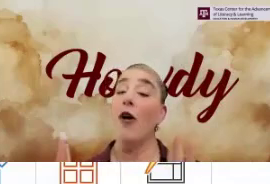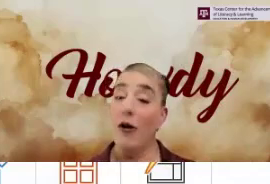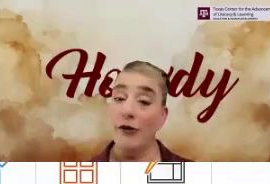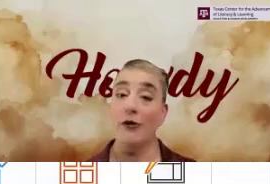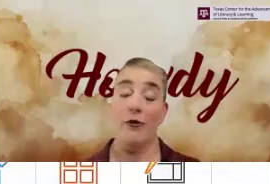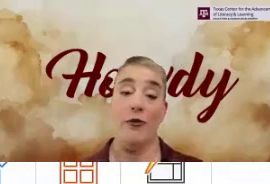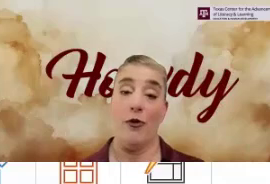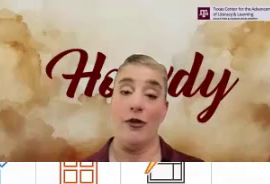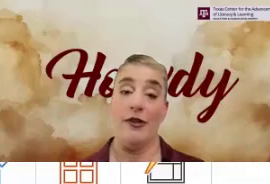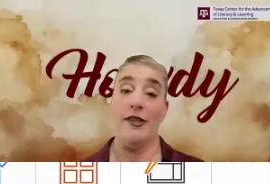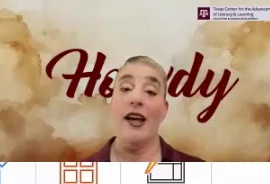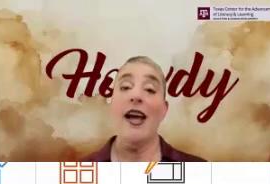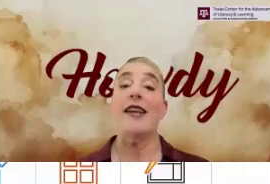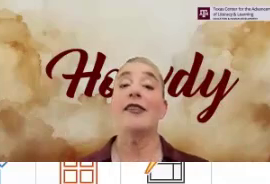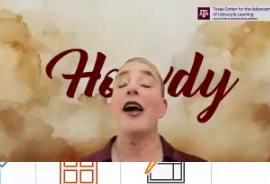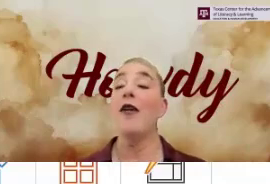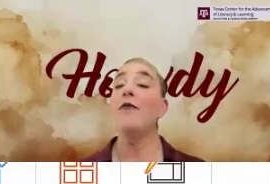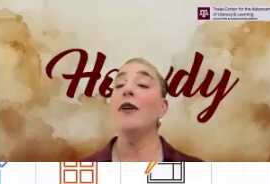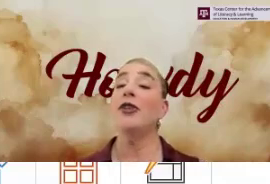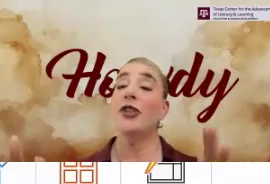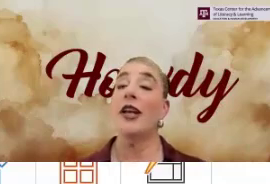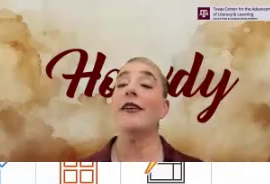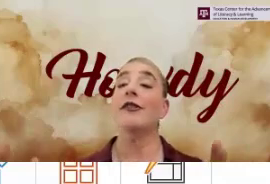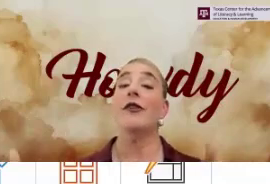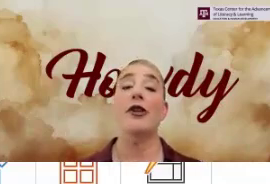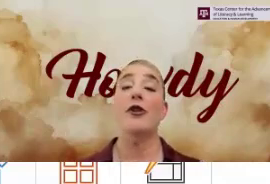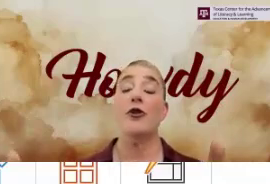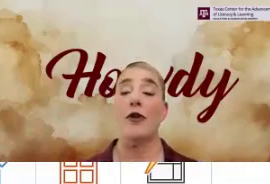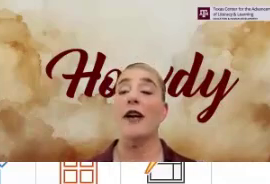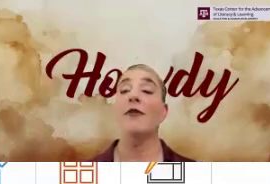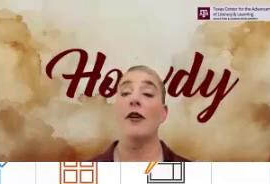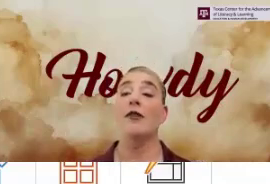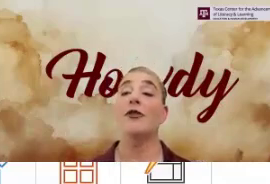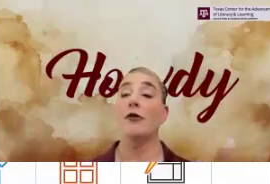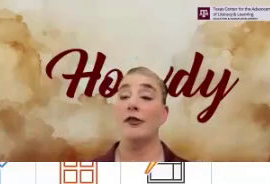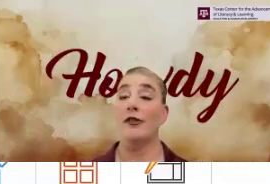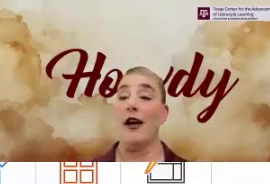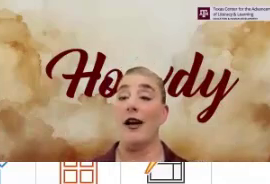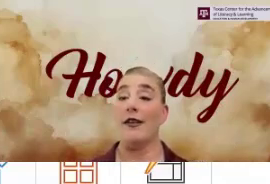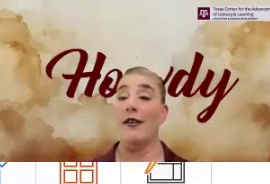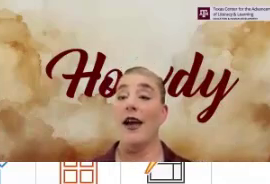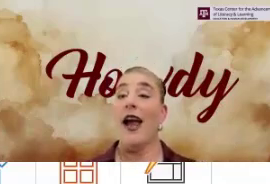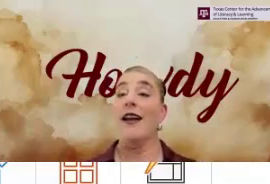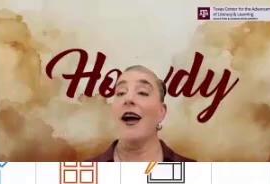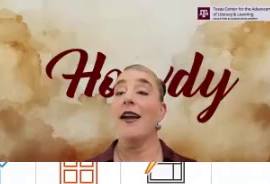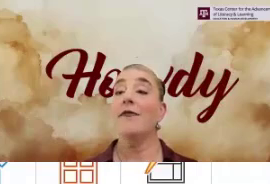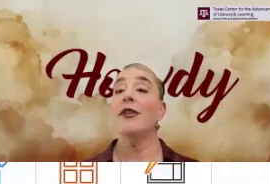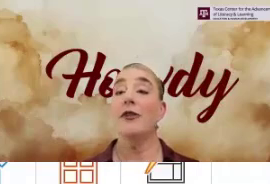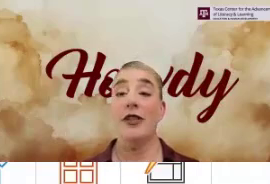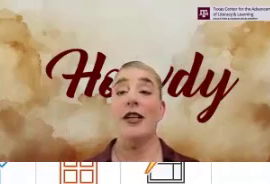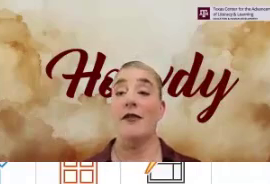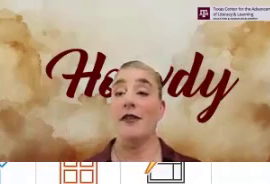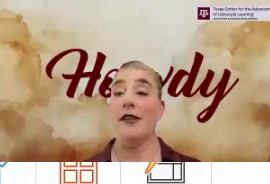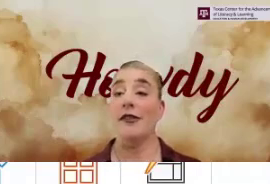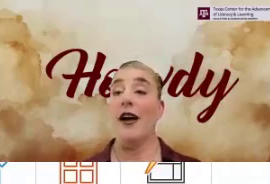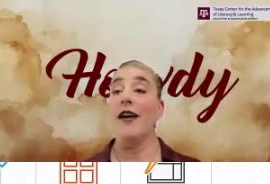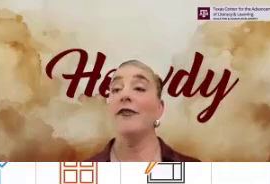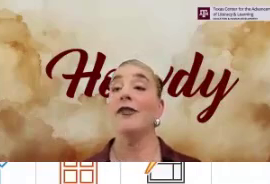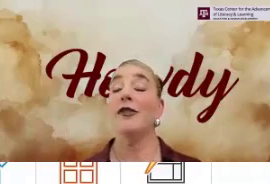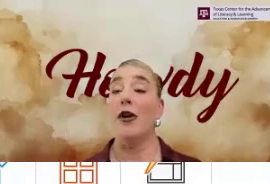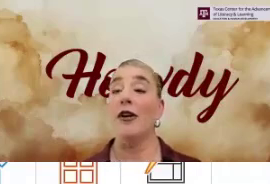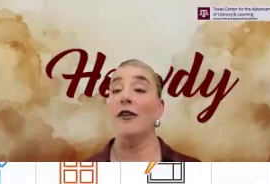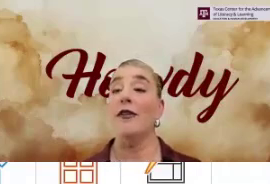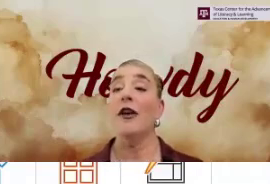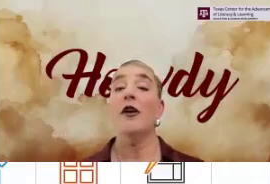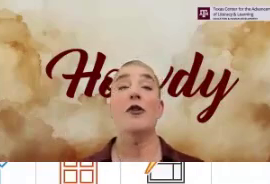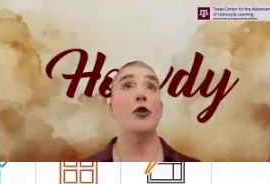here, but is also important, is how much text are you cramming onto a slide? And I am guilty of this. I